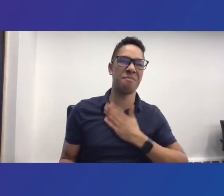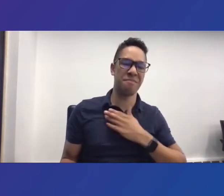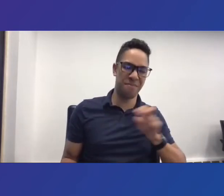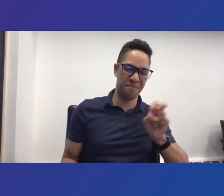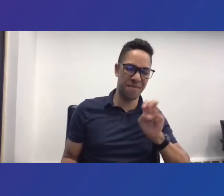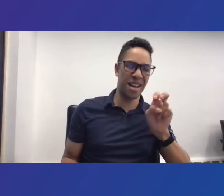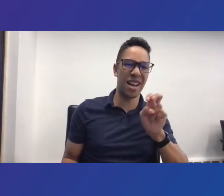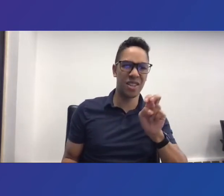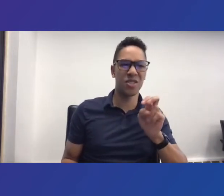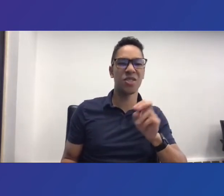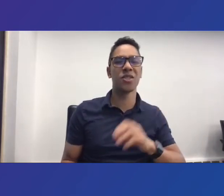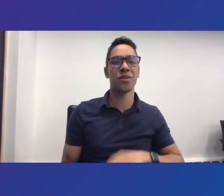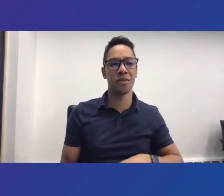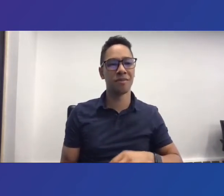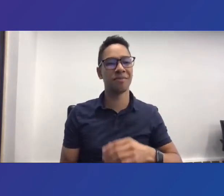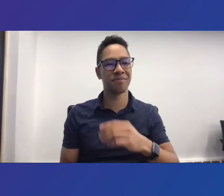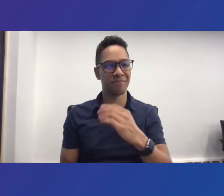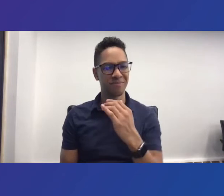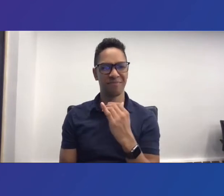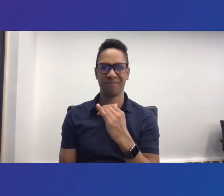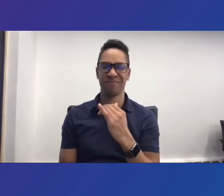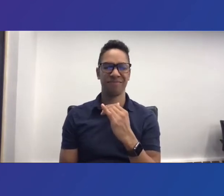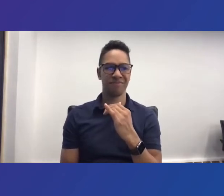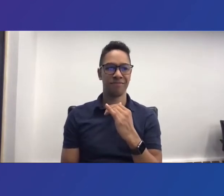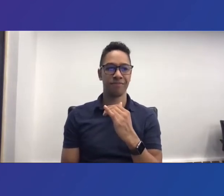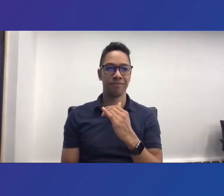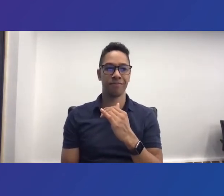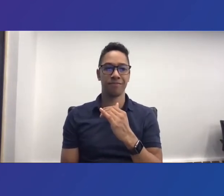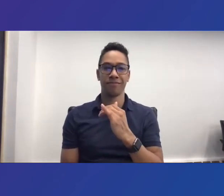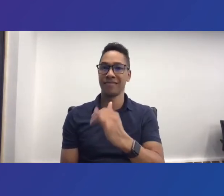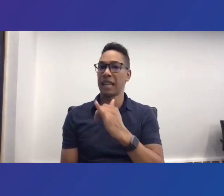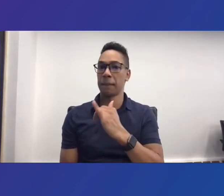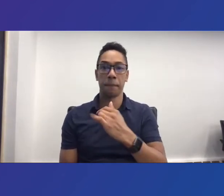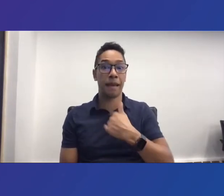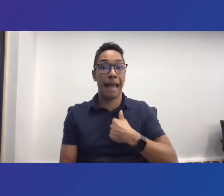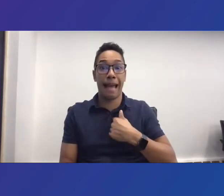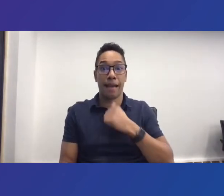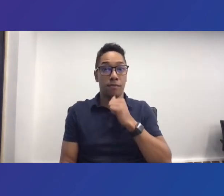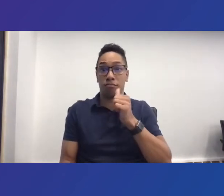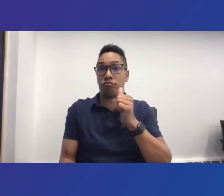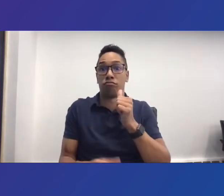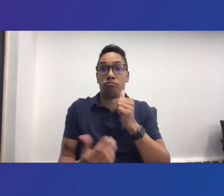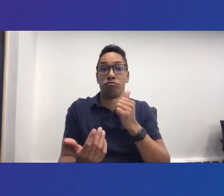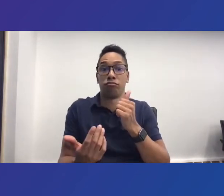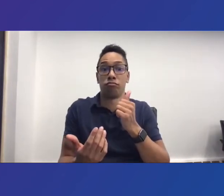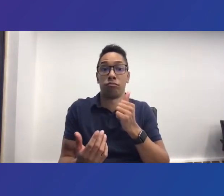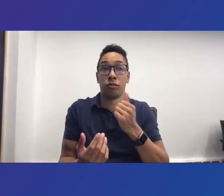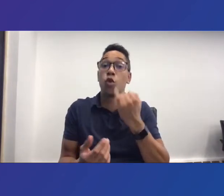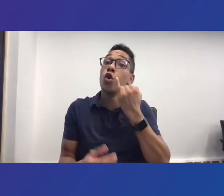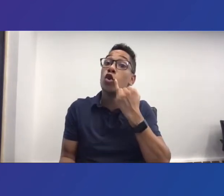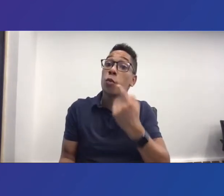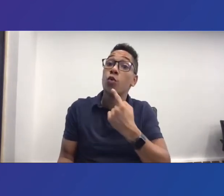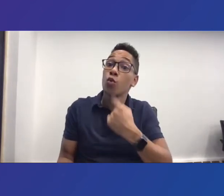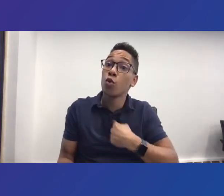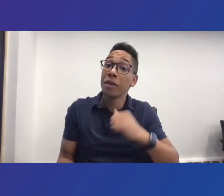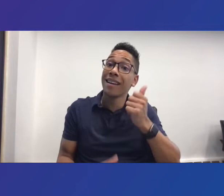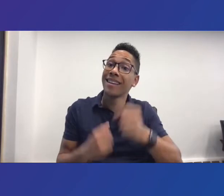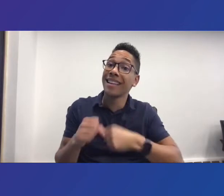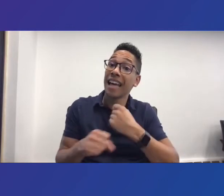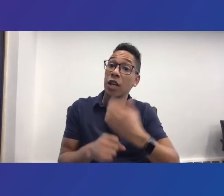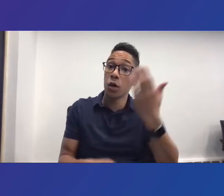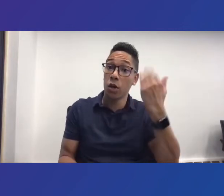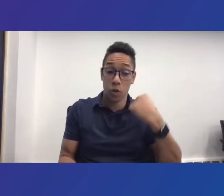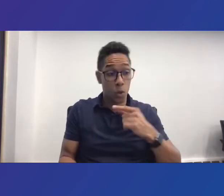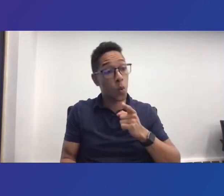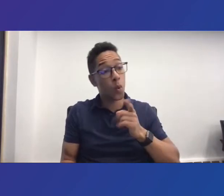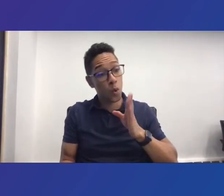your interest. I also I didn't set out to get. If you had told me 10 years ago I was going to end up with 3 master's degrees, I would have been